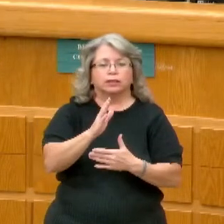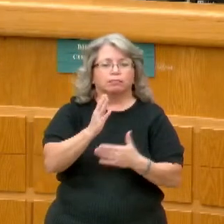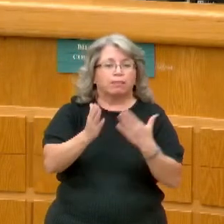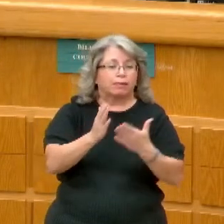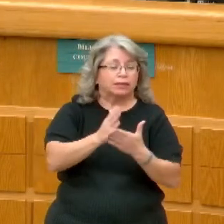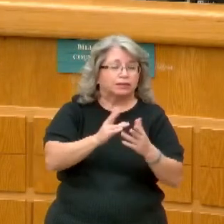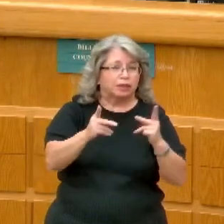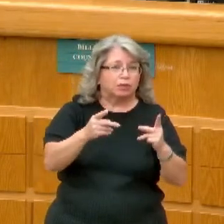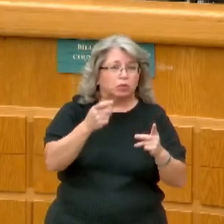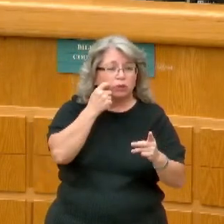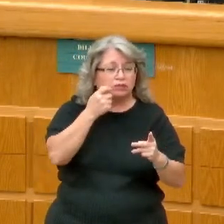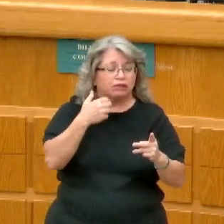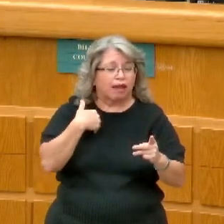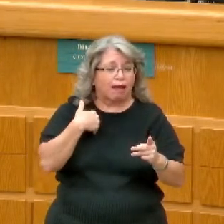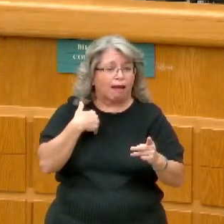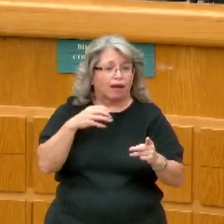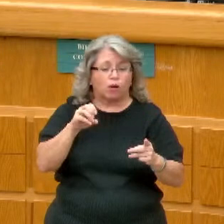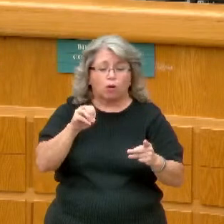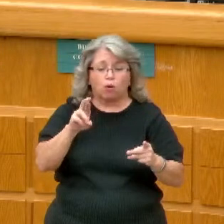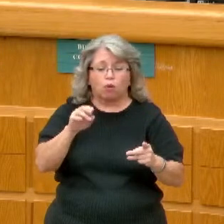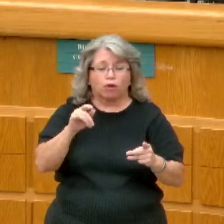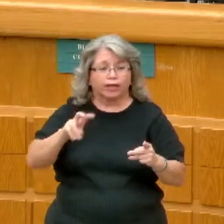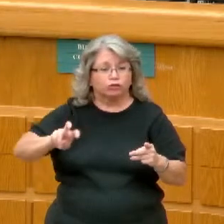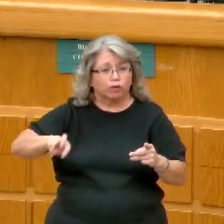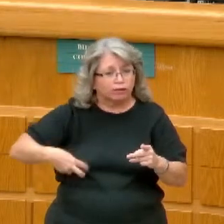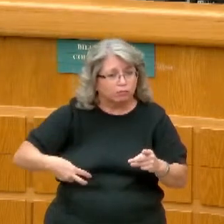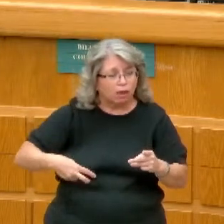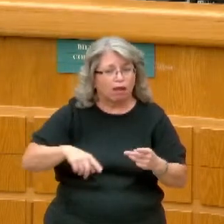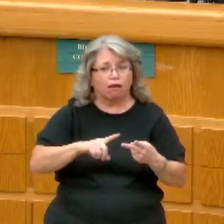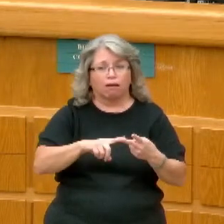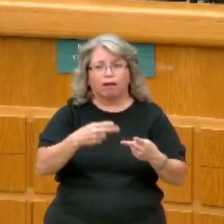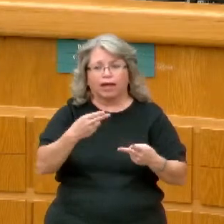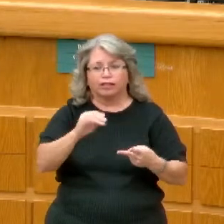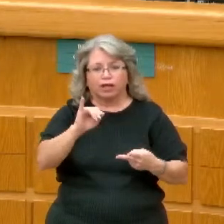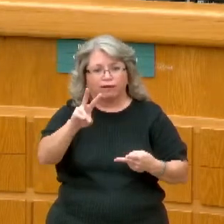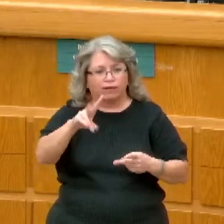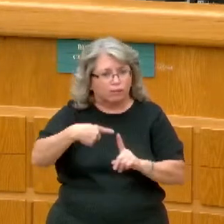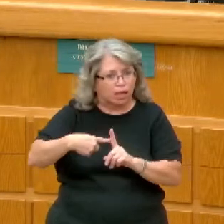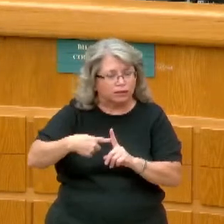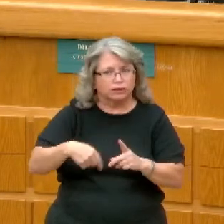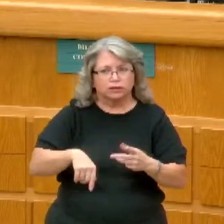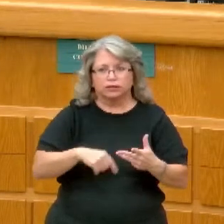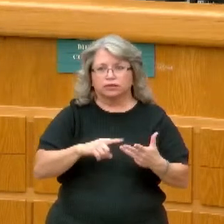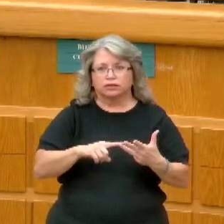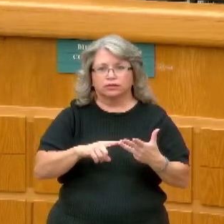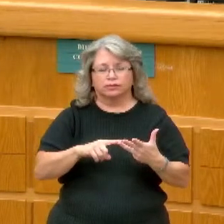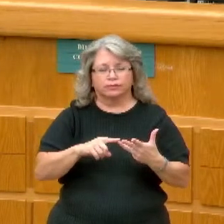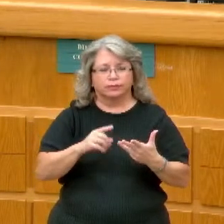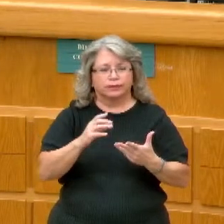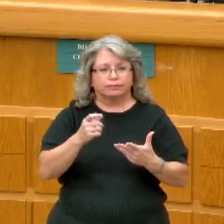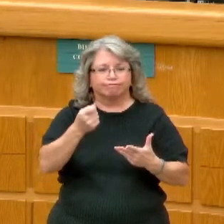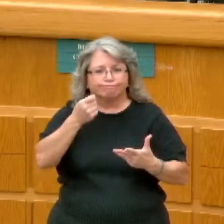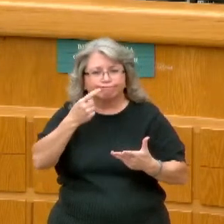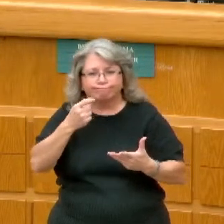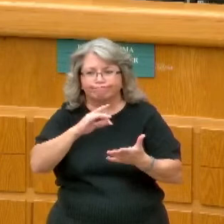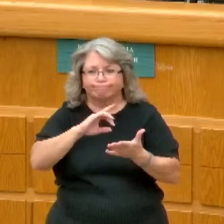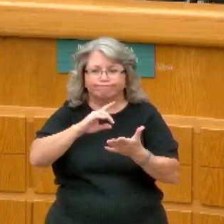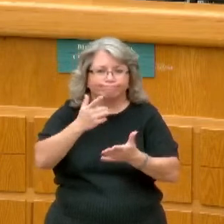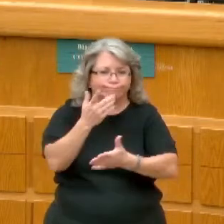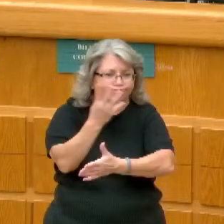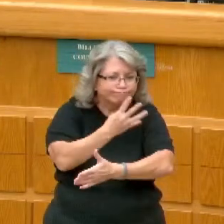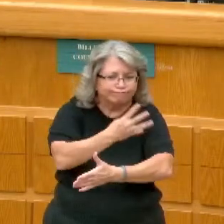organ transplant, or they're HIV positive, they're taking certain immunocompromising